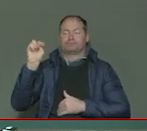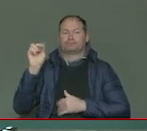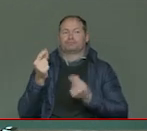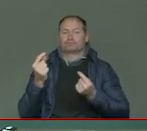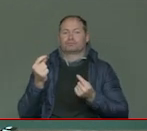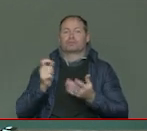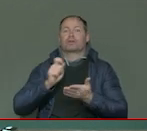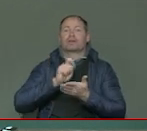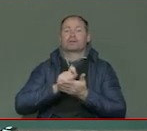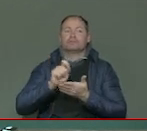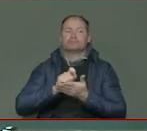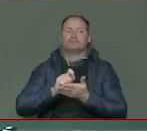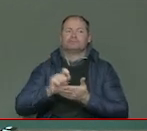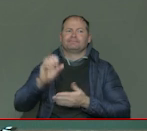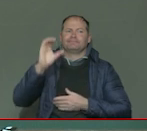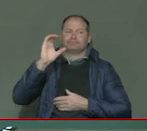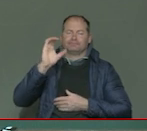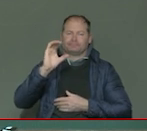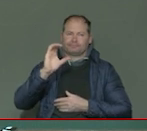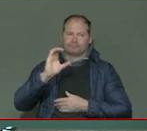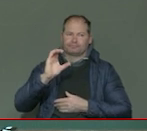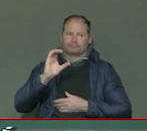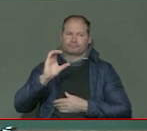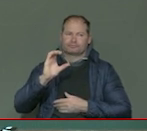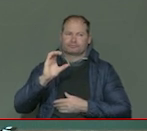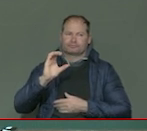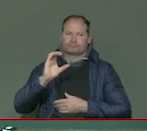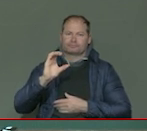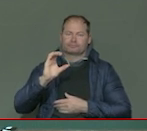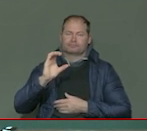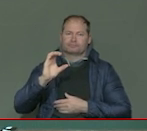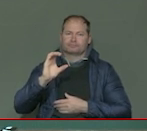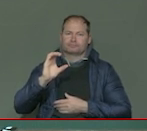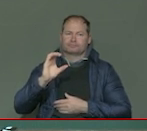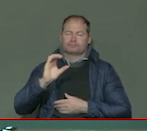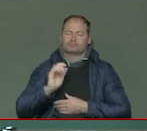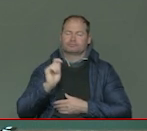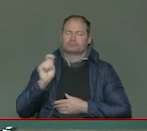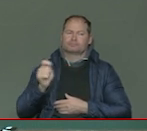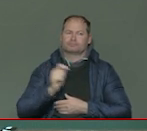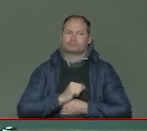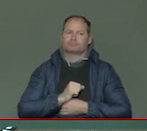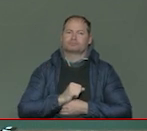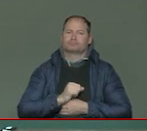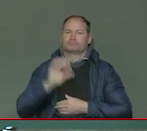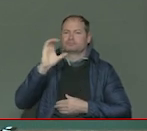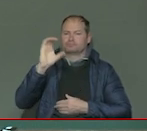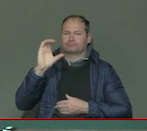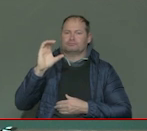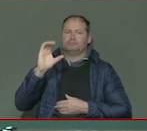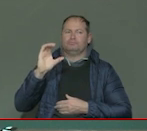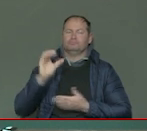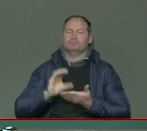time credit, outstanding deposit. Don't just write outstanding deposit. Write credit, outstanding,